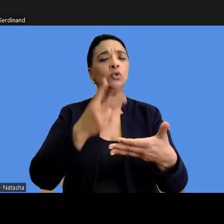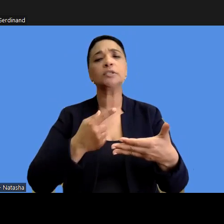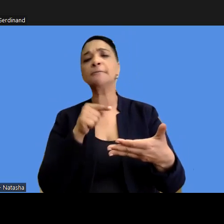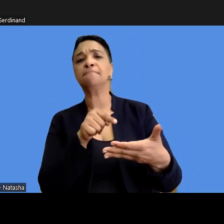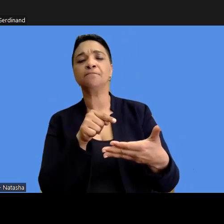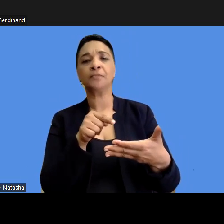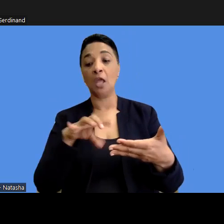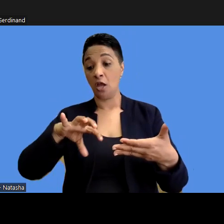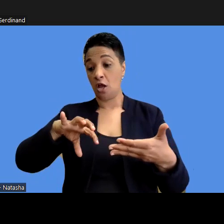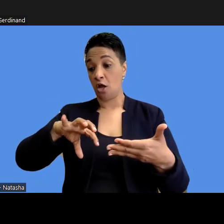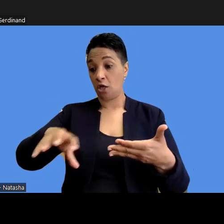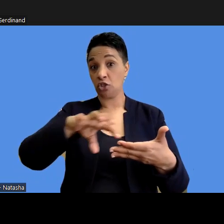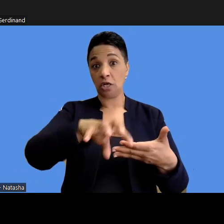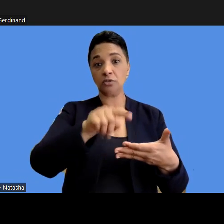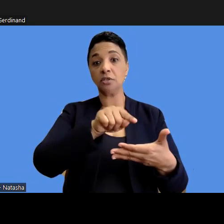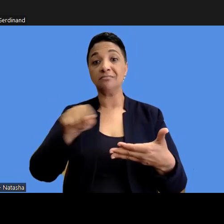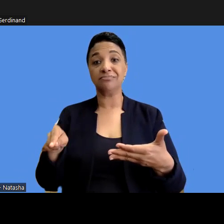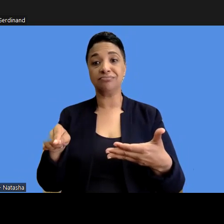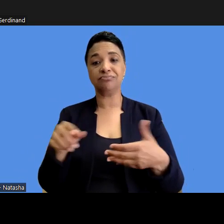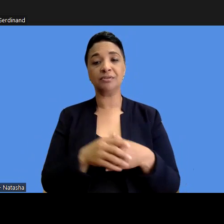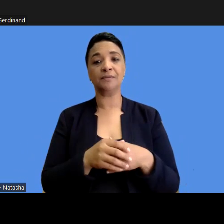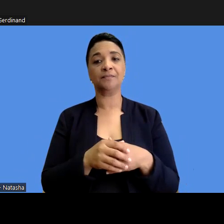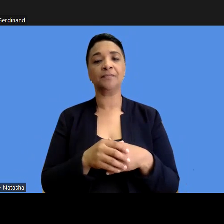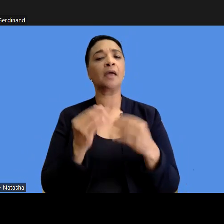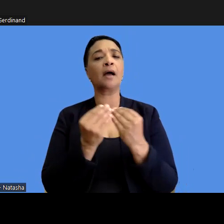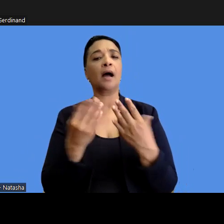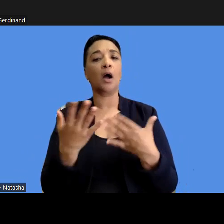which country the SCT has mainstreamed the